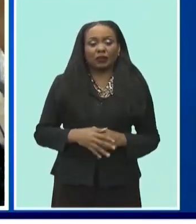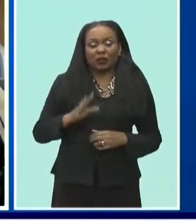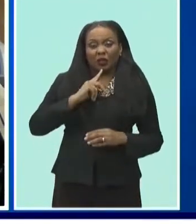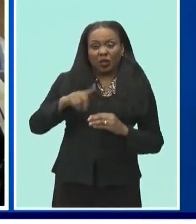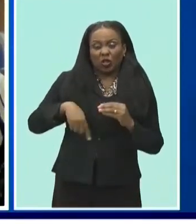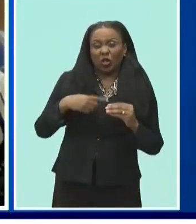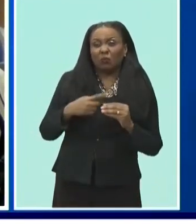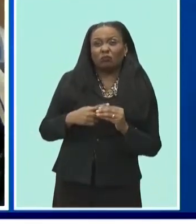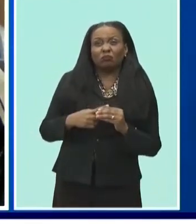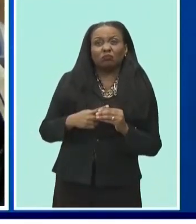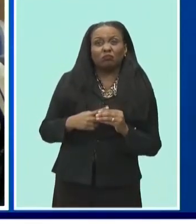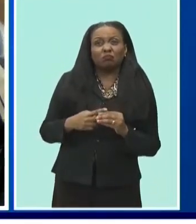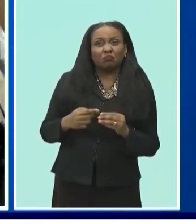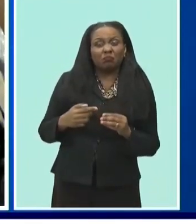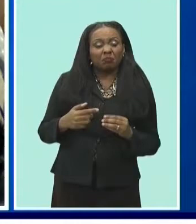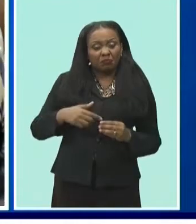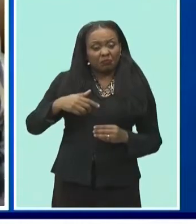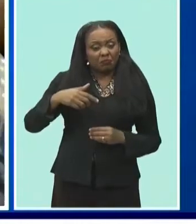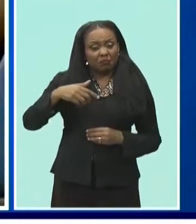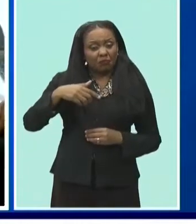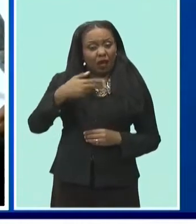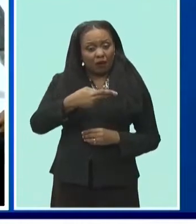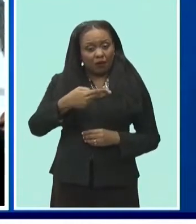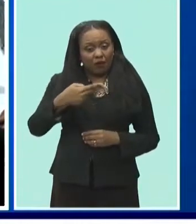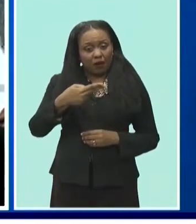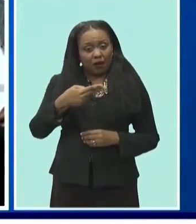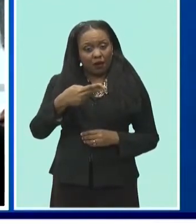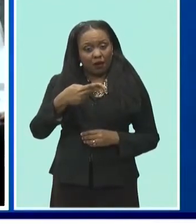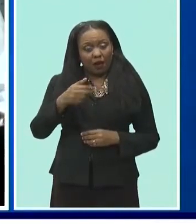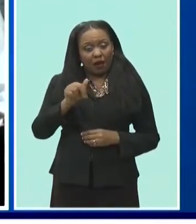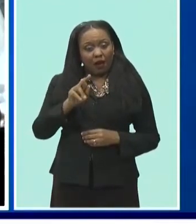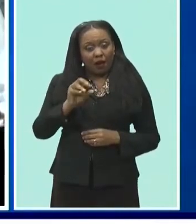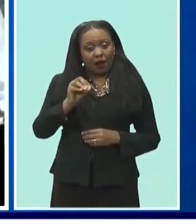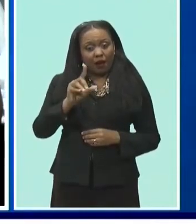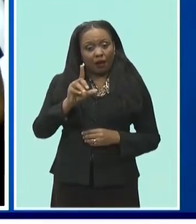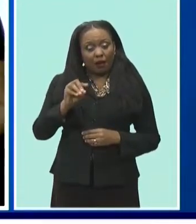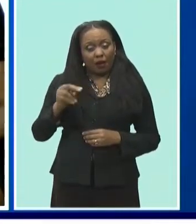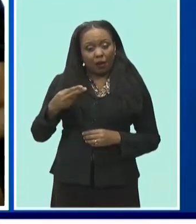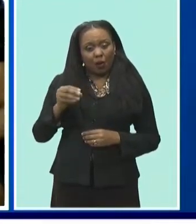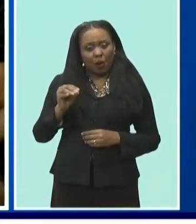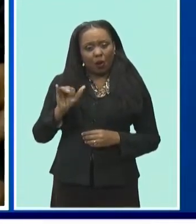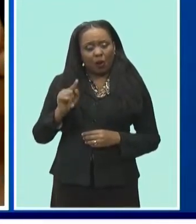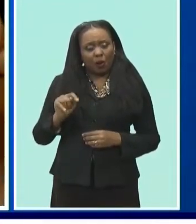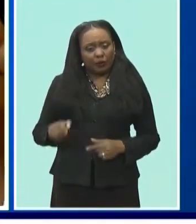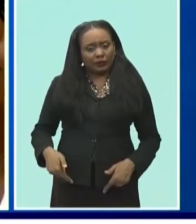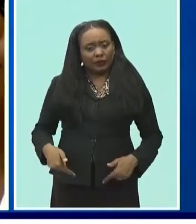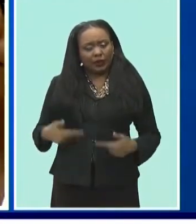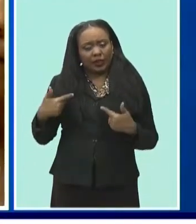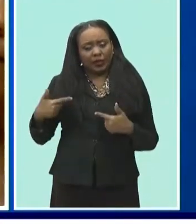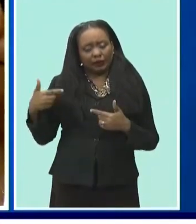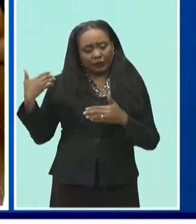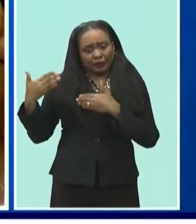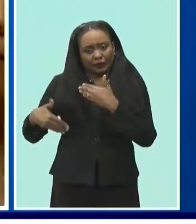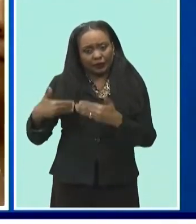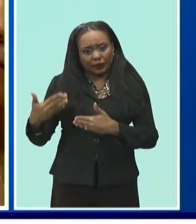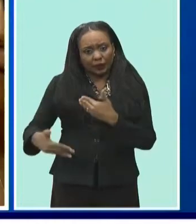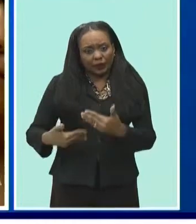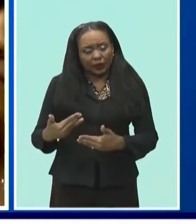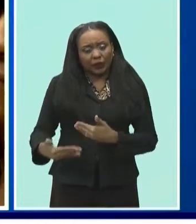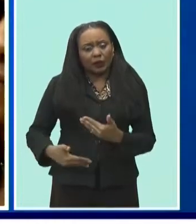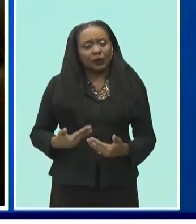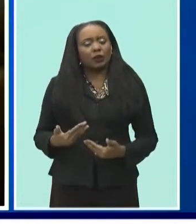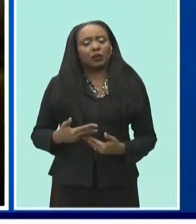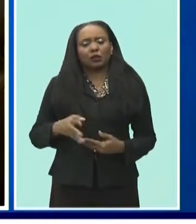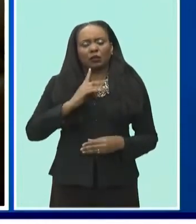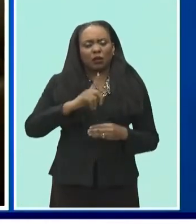Mr. Hoyt's life, which were tightly interwoven with the birth and development of the Nation newspaper. She reinforced much of what